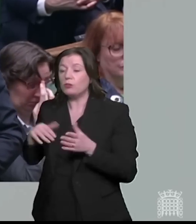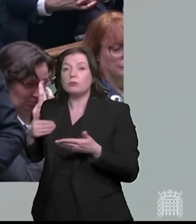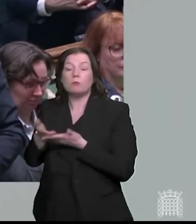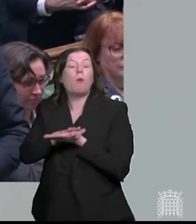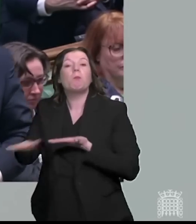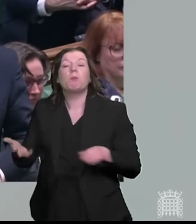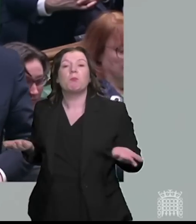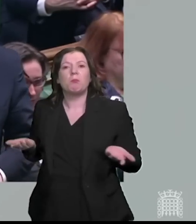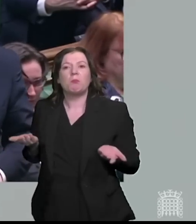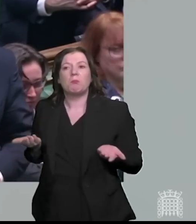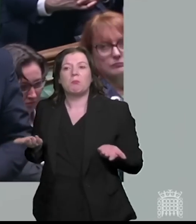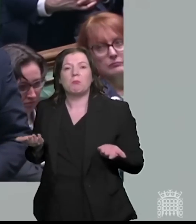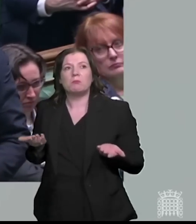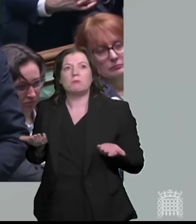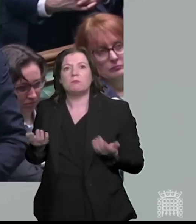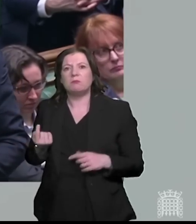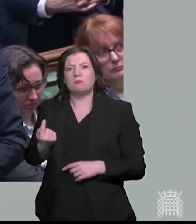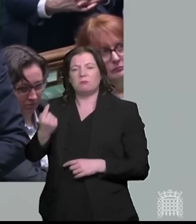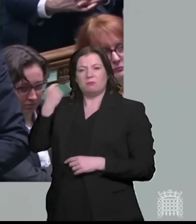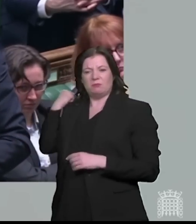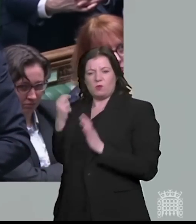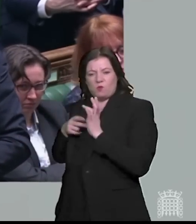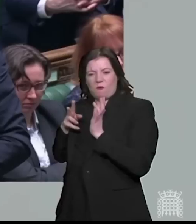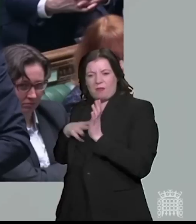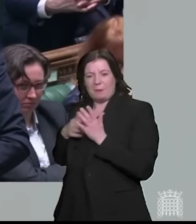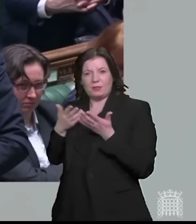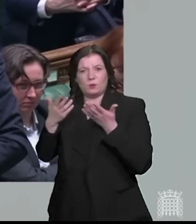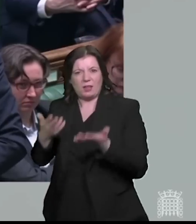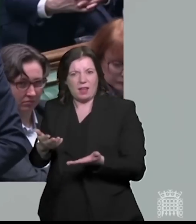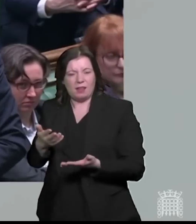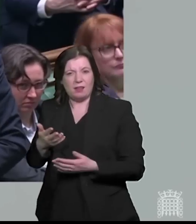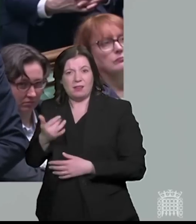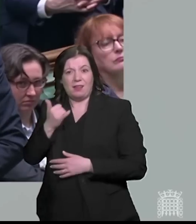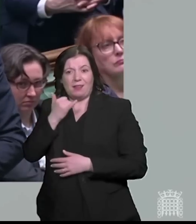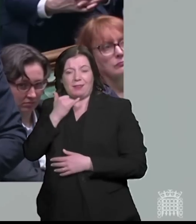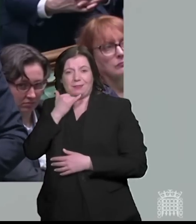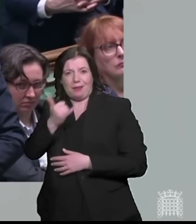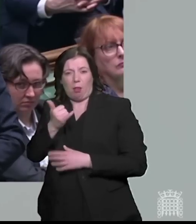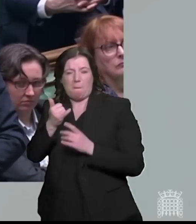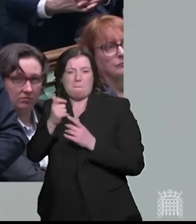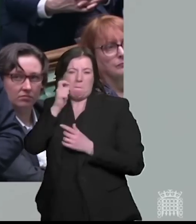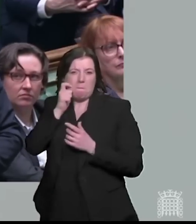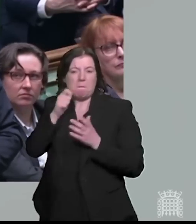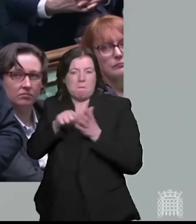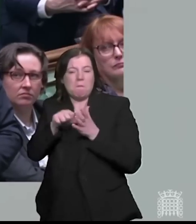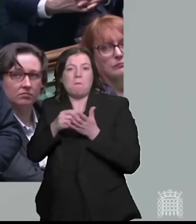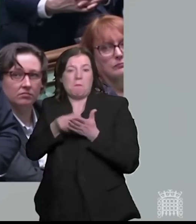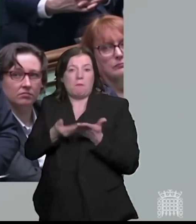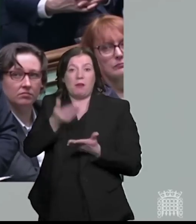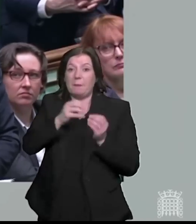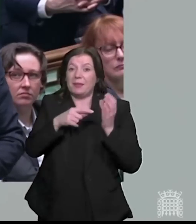years. What do we know today that we didn't know then? Telecoms prices due to rise. BT are putting their costs